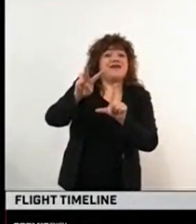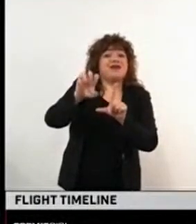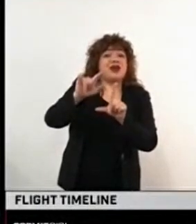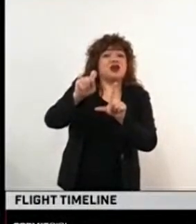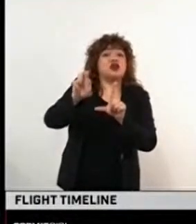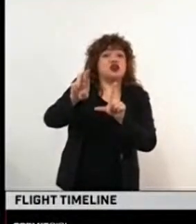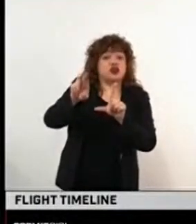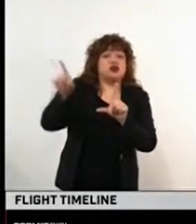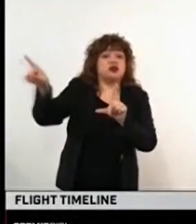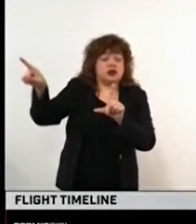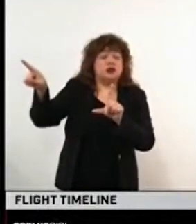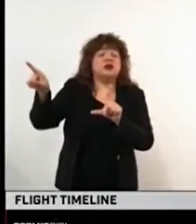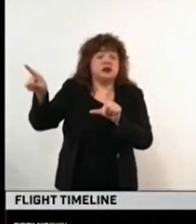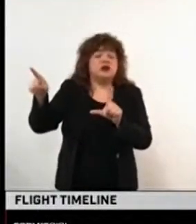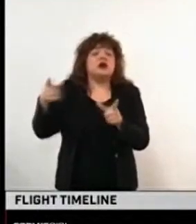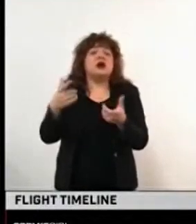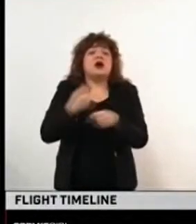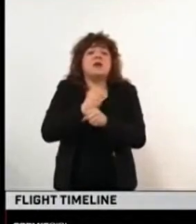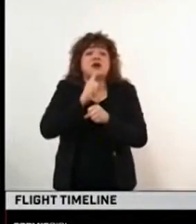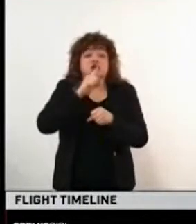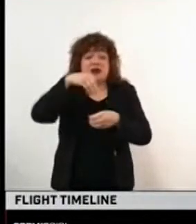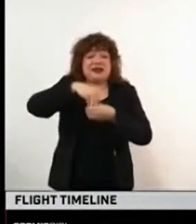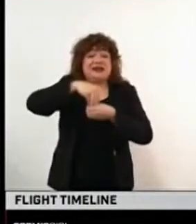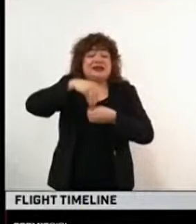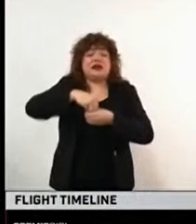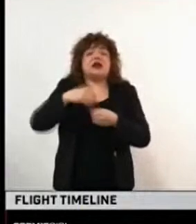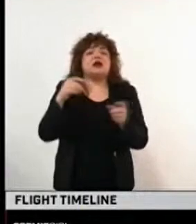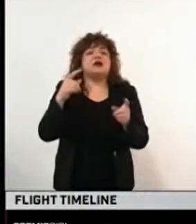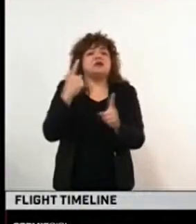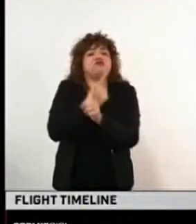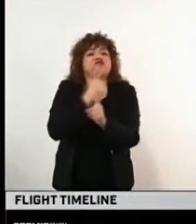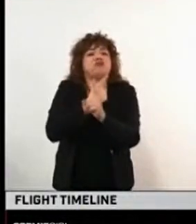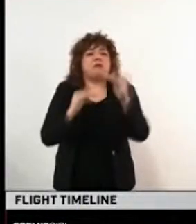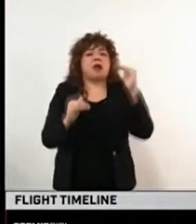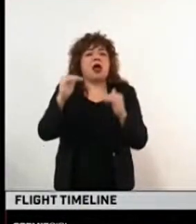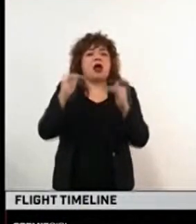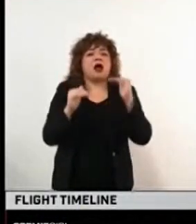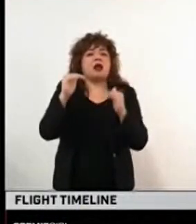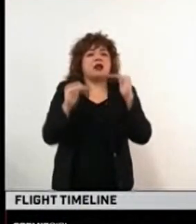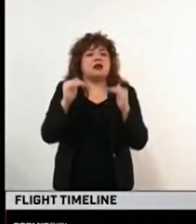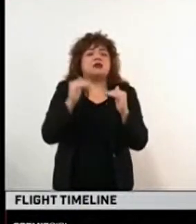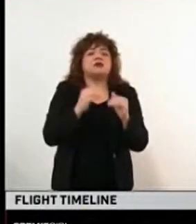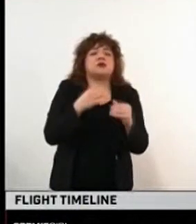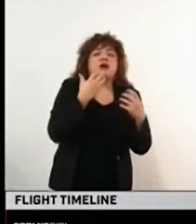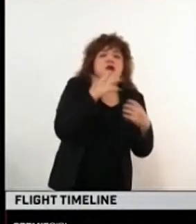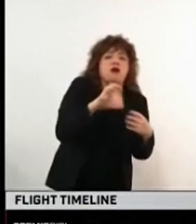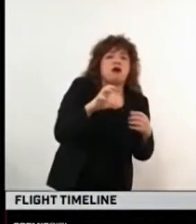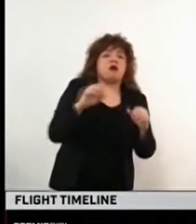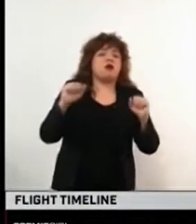our payloads don't get too hot or too cold, and so we slowly rotate, just like a good barbecue.